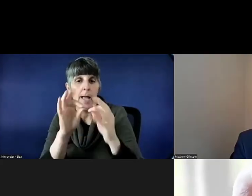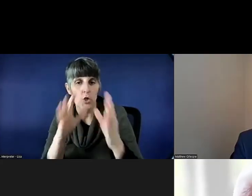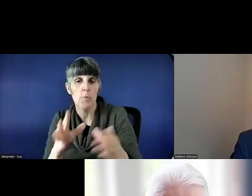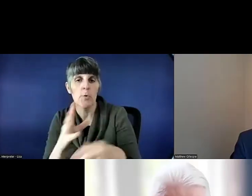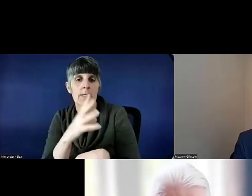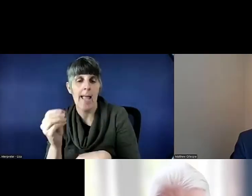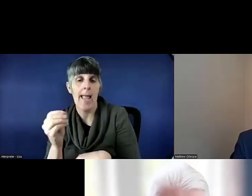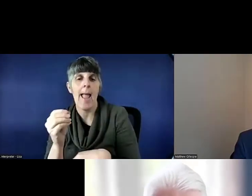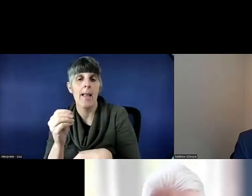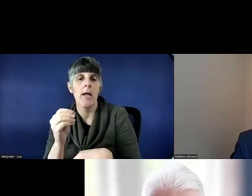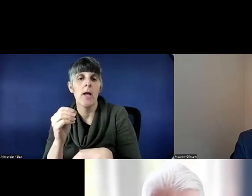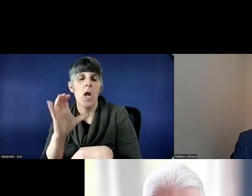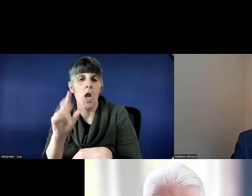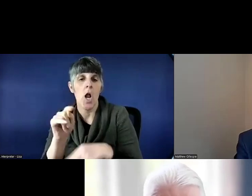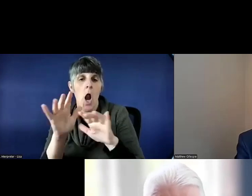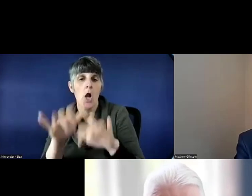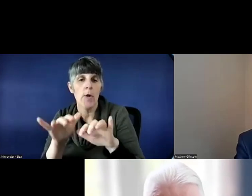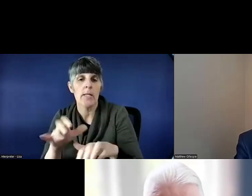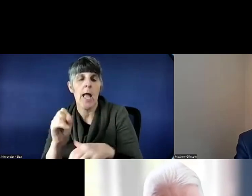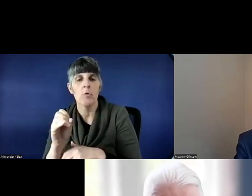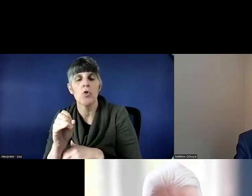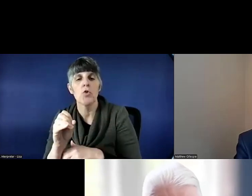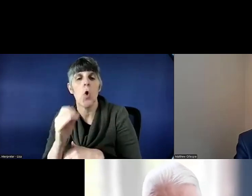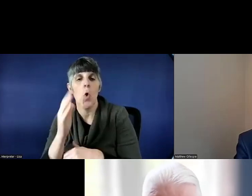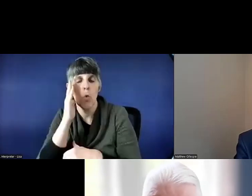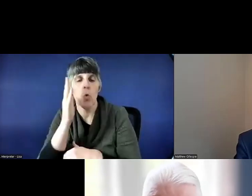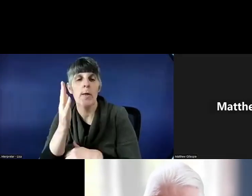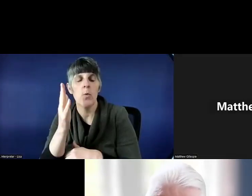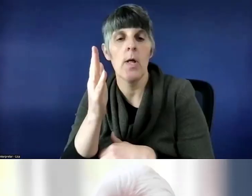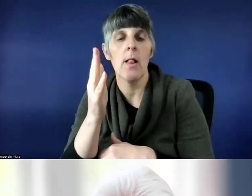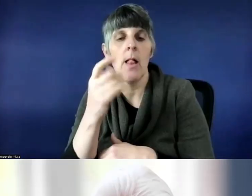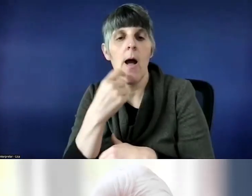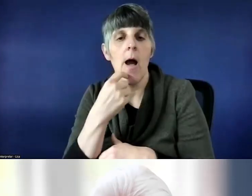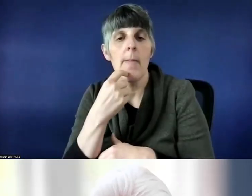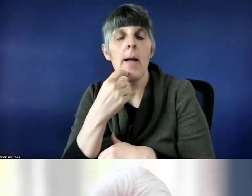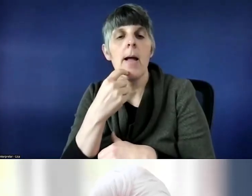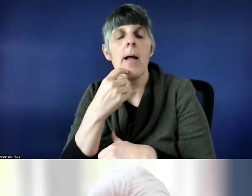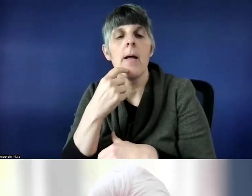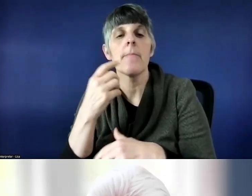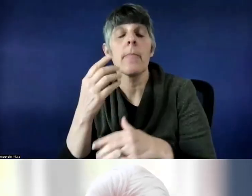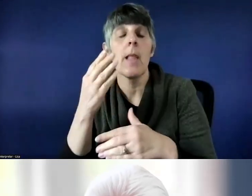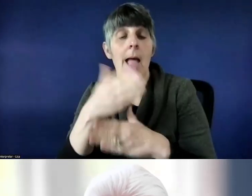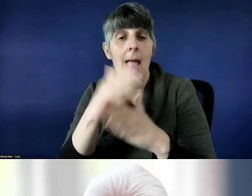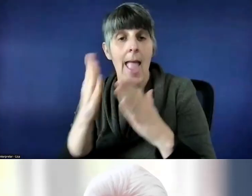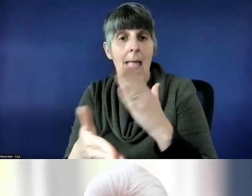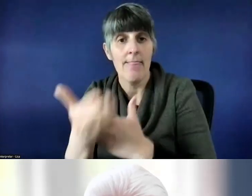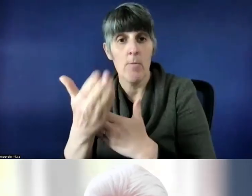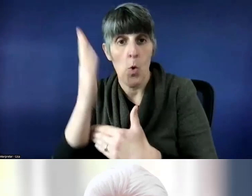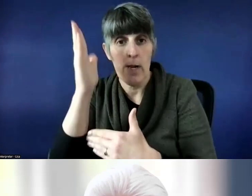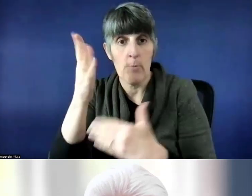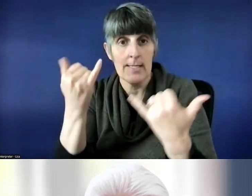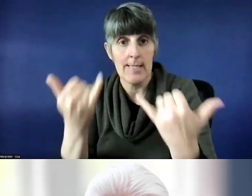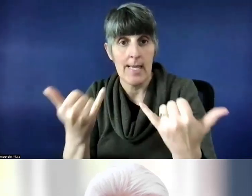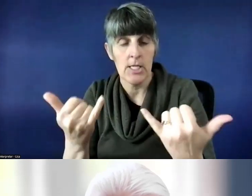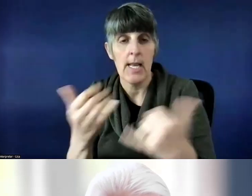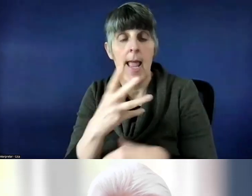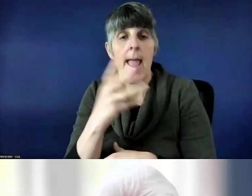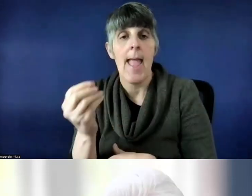interpreters and card transcribers. So we will end the morning's presentation here